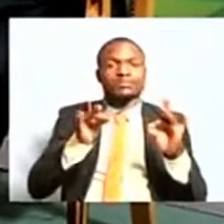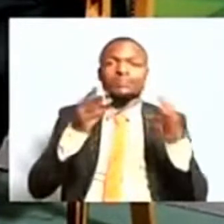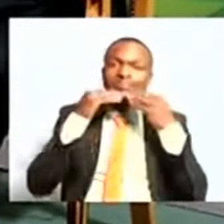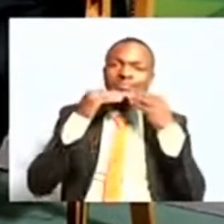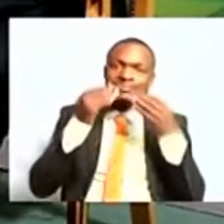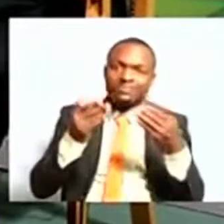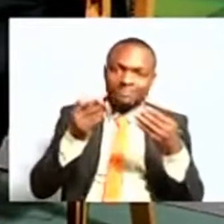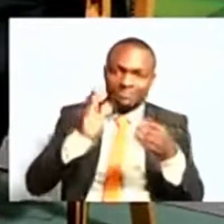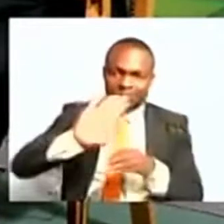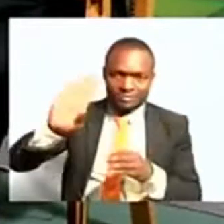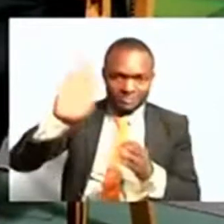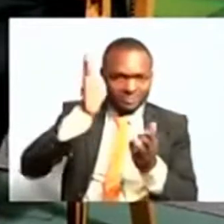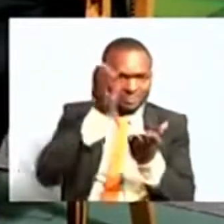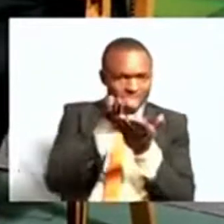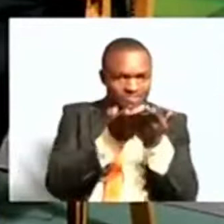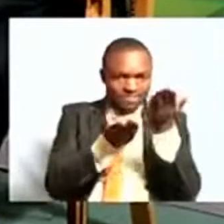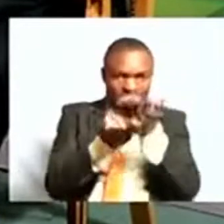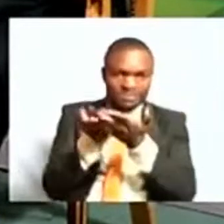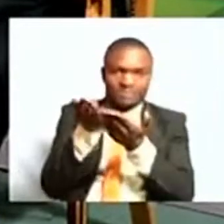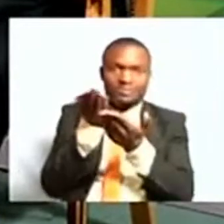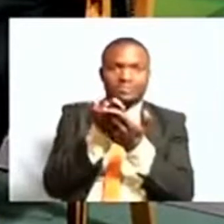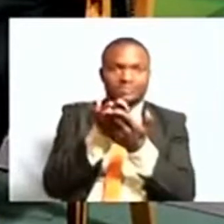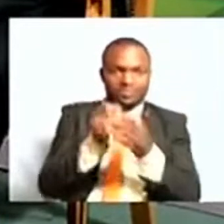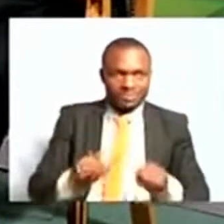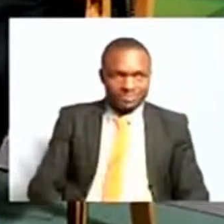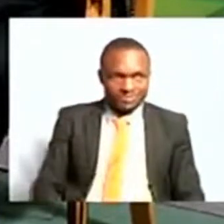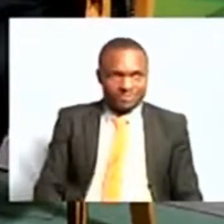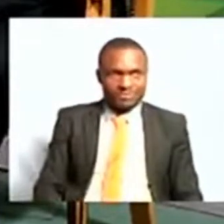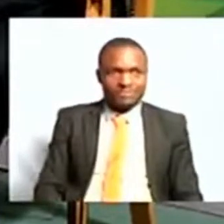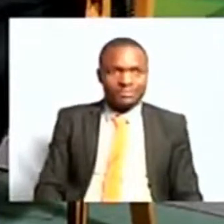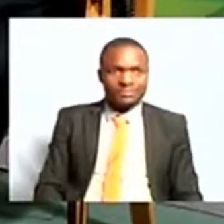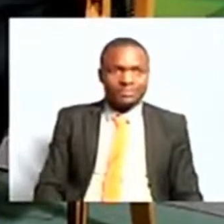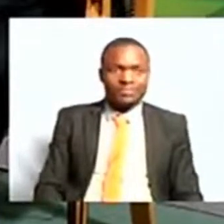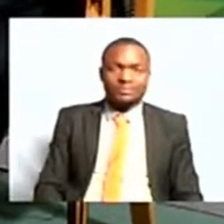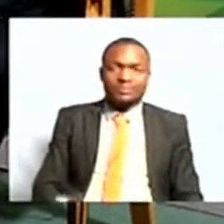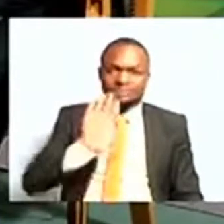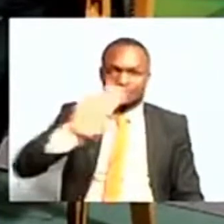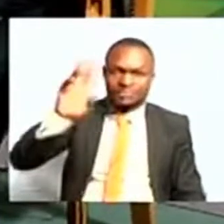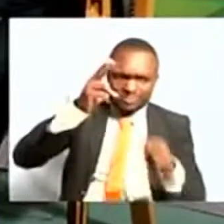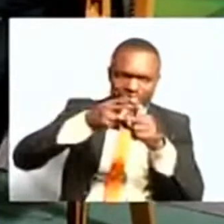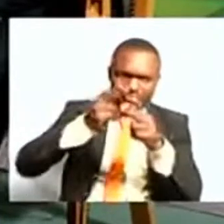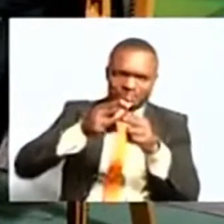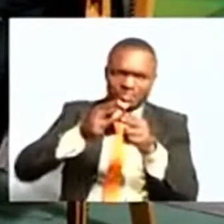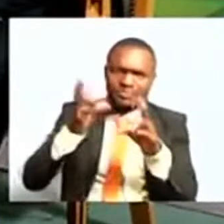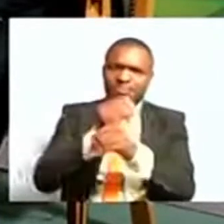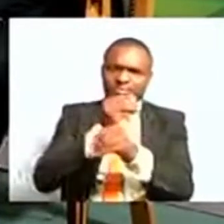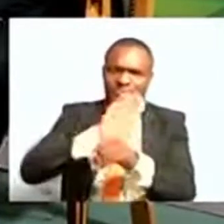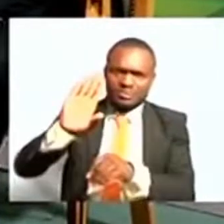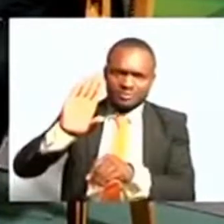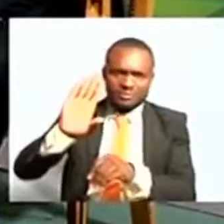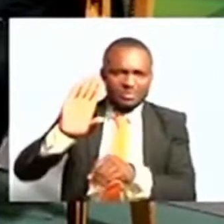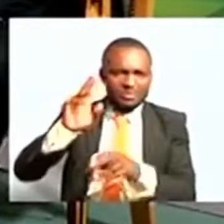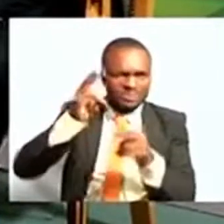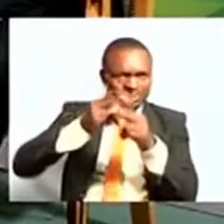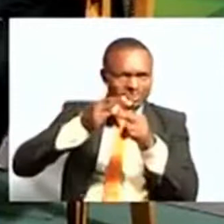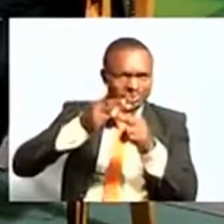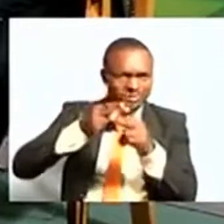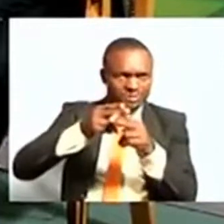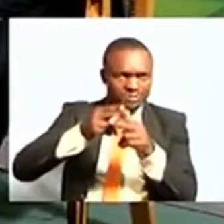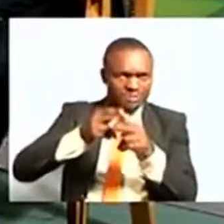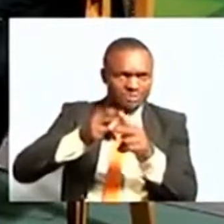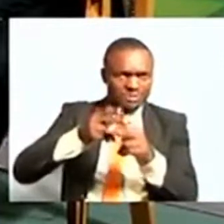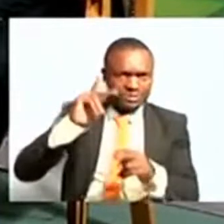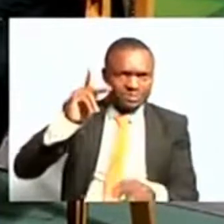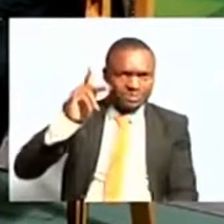you so much for your contribution. What's his name? All right. Your name again? Sorry, we missed your name. I'm saying